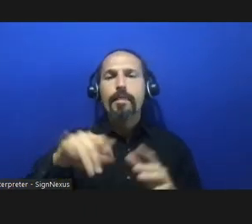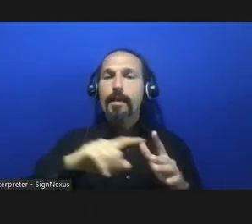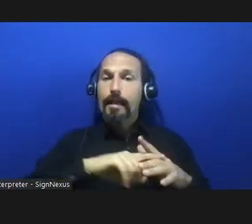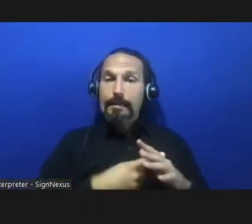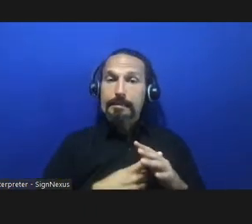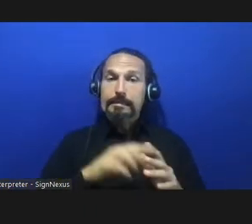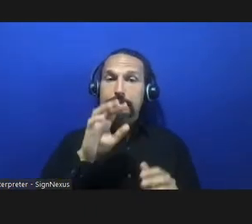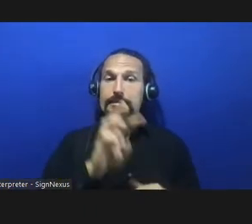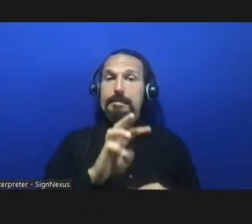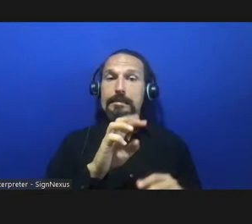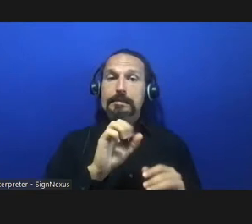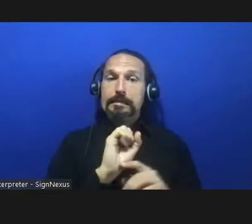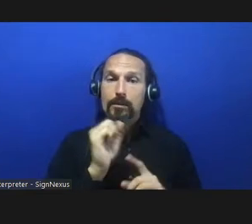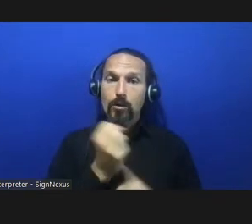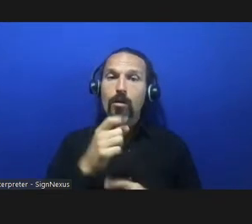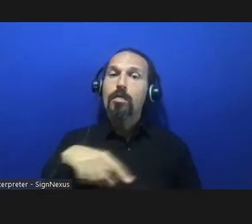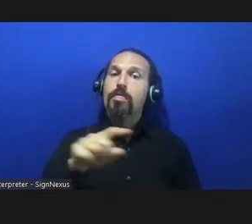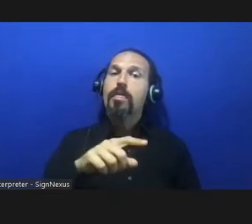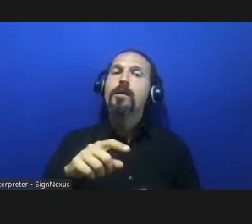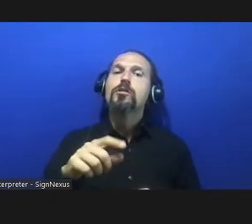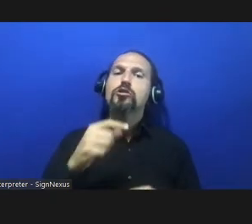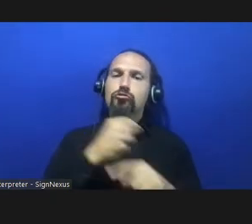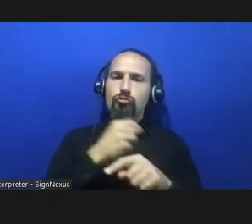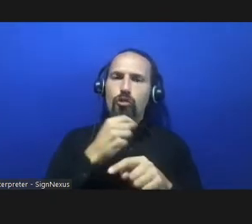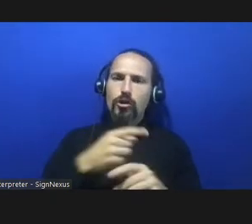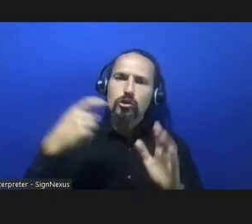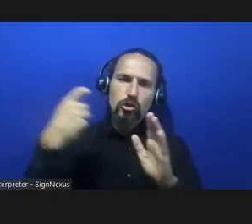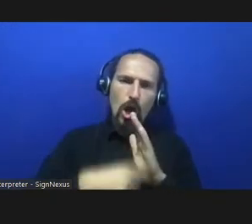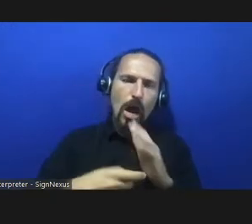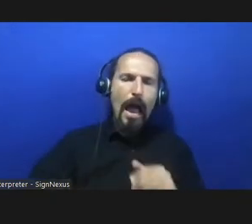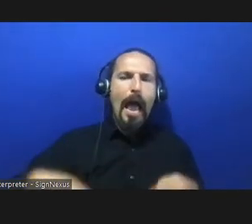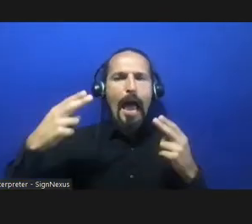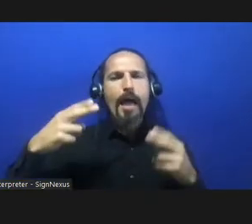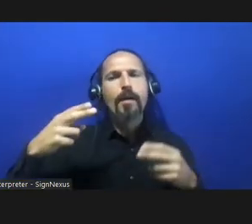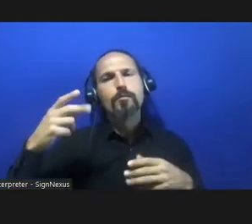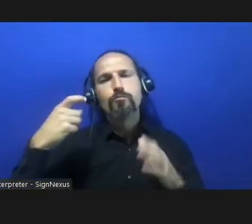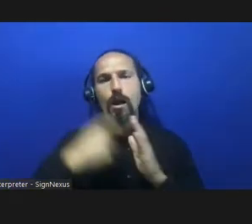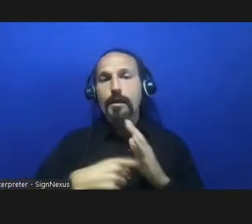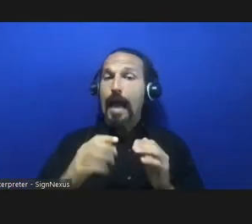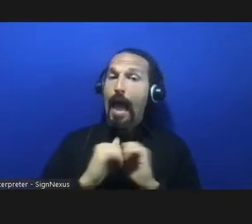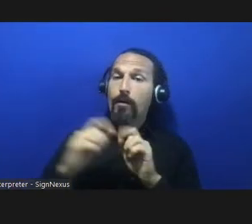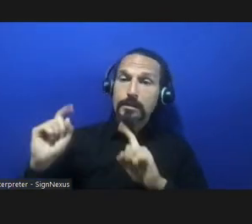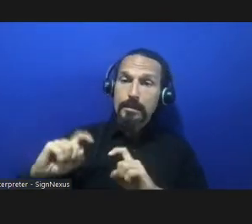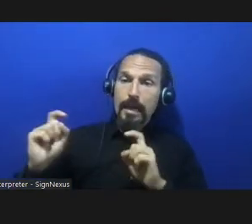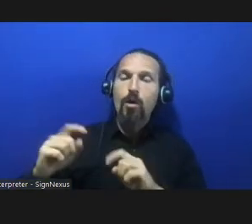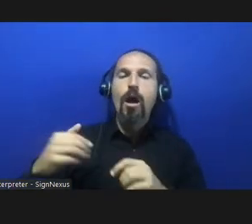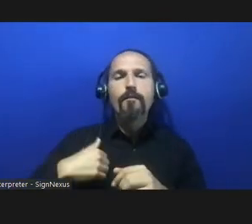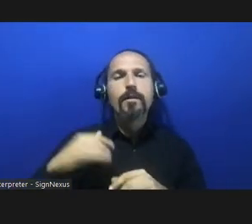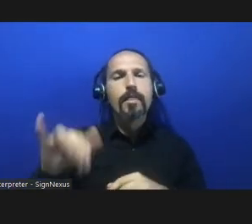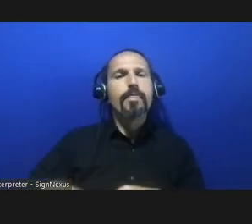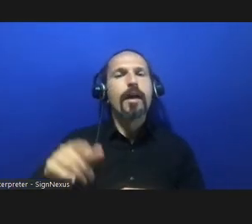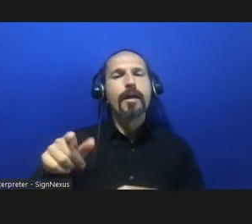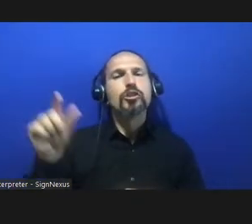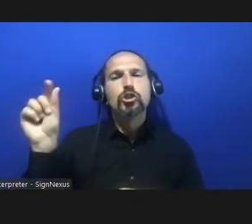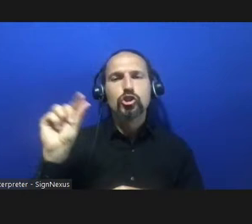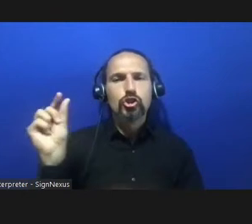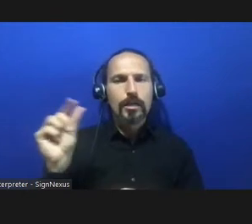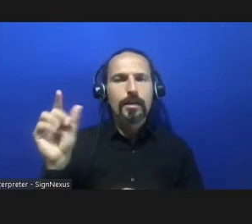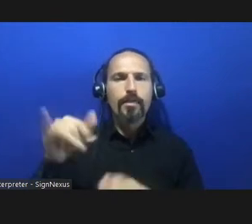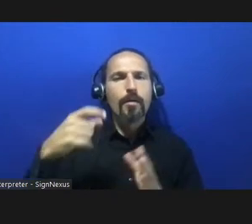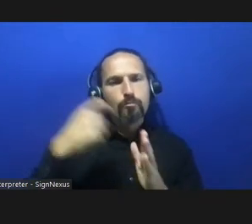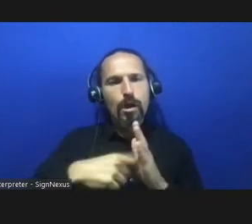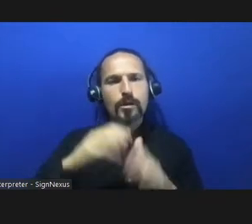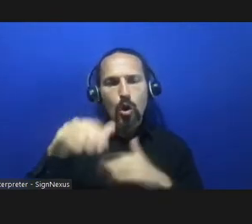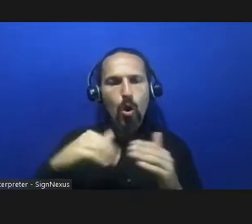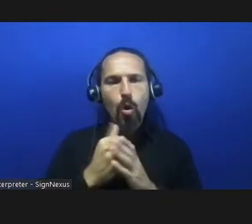tolling scenarios where trucks are told at a higher price to test this we created tolling scenario g which prices all vehicle